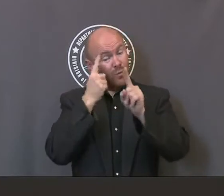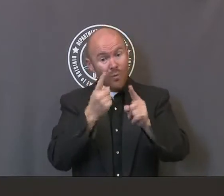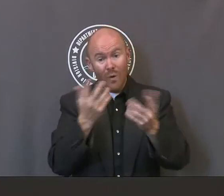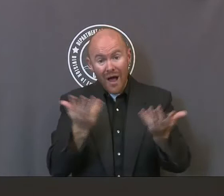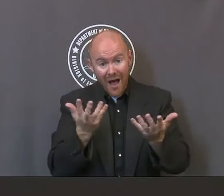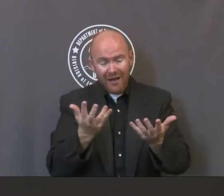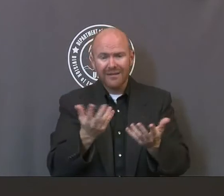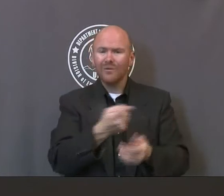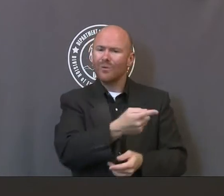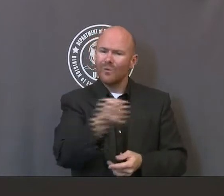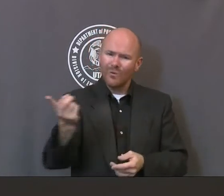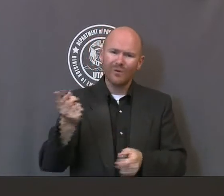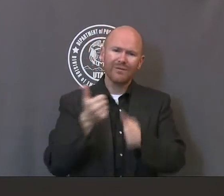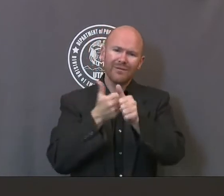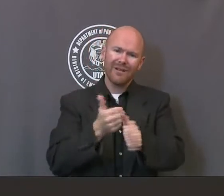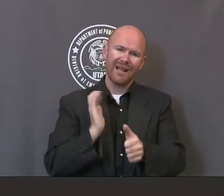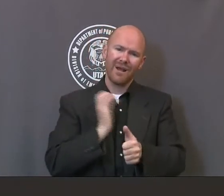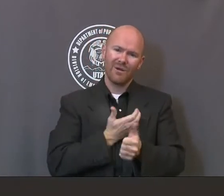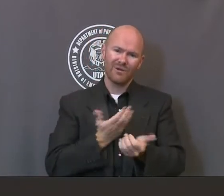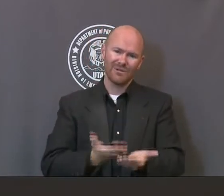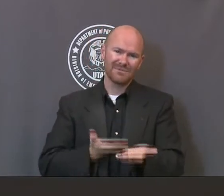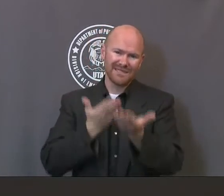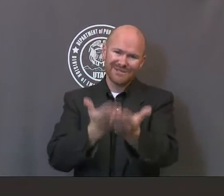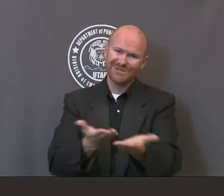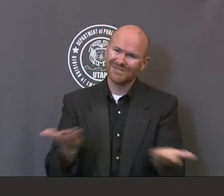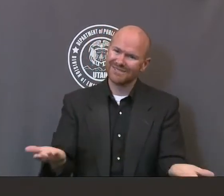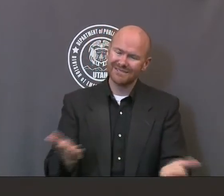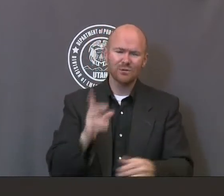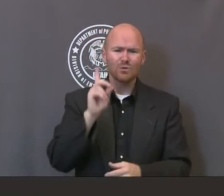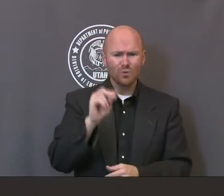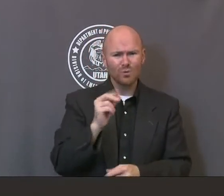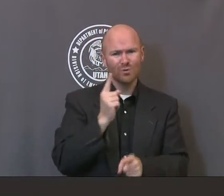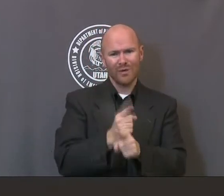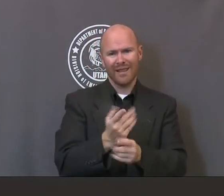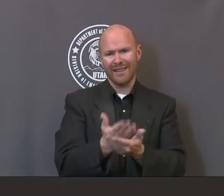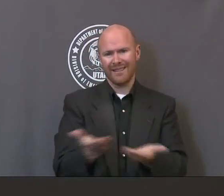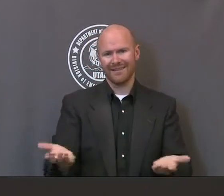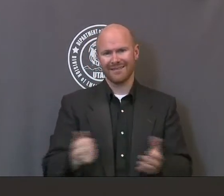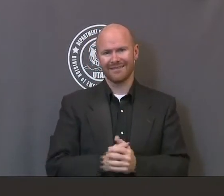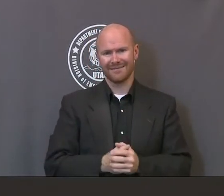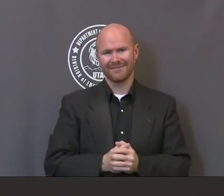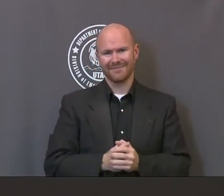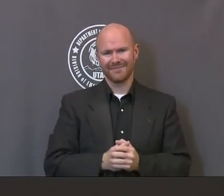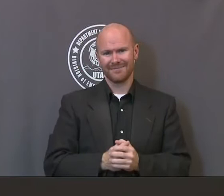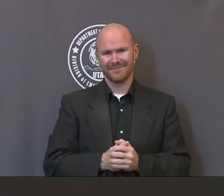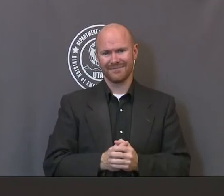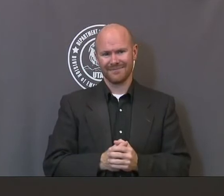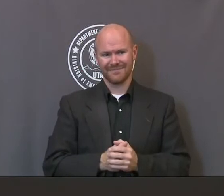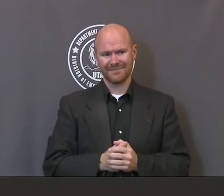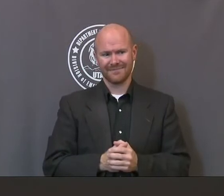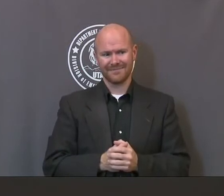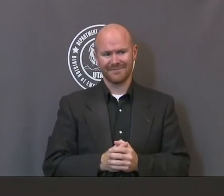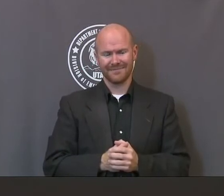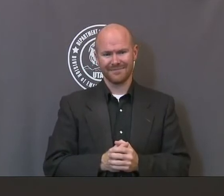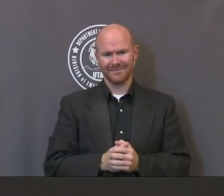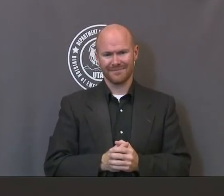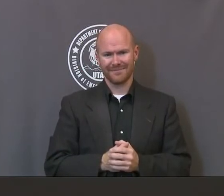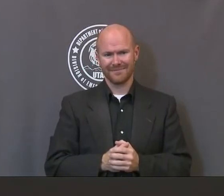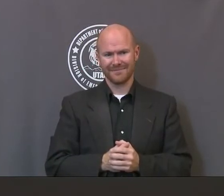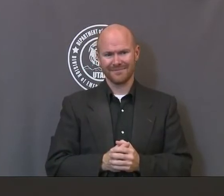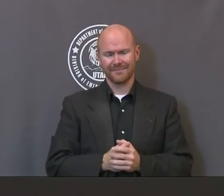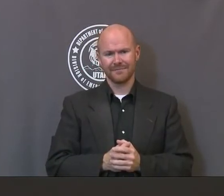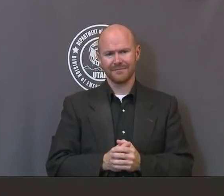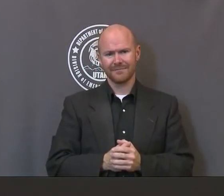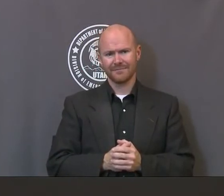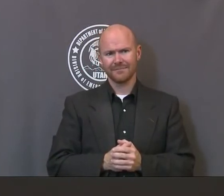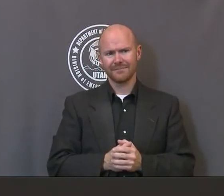general cooperation so that we can move forward together in doing the right thing. That's what the order suggests. Yeah, go ahead. Where does that cooperation come from? I guess that's